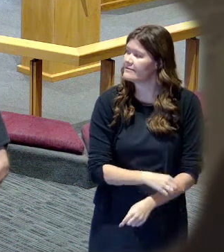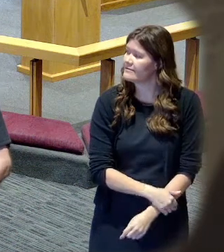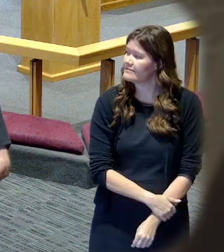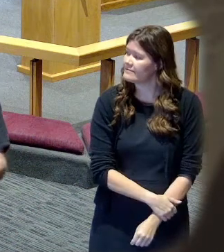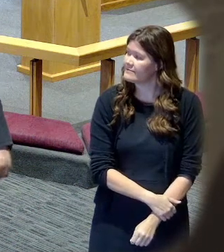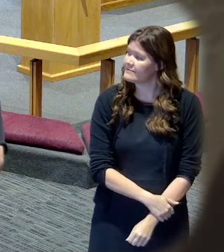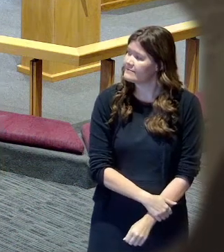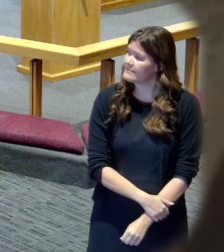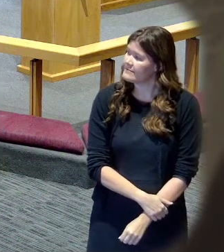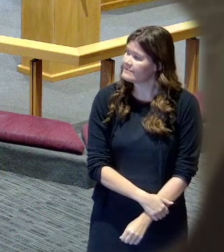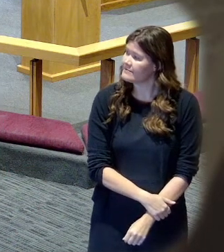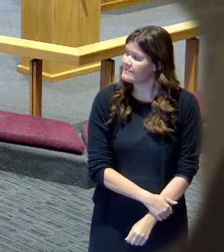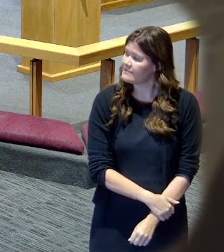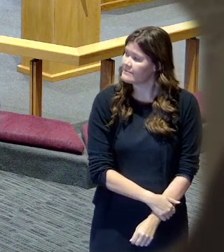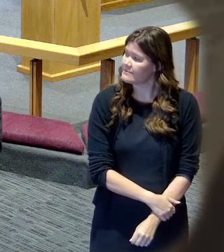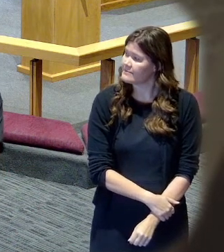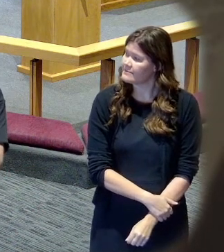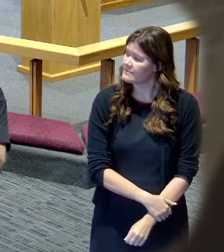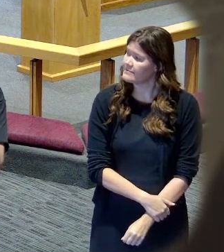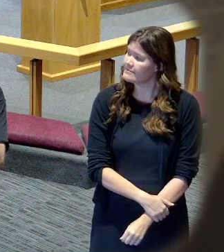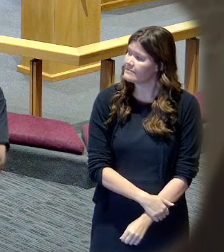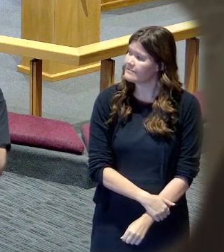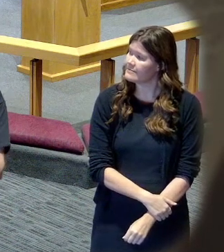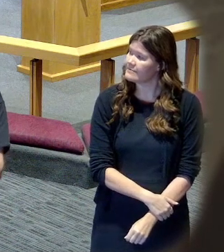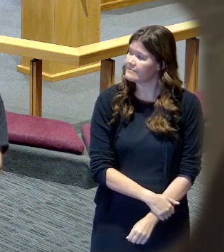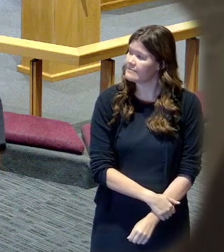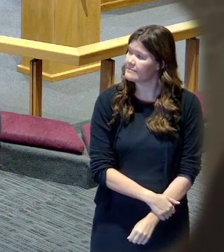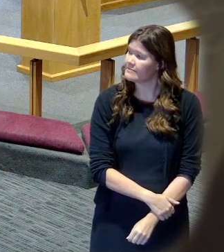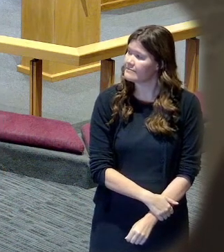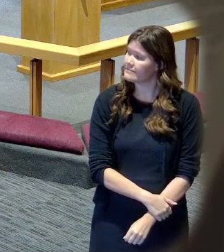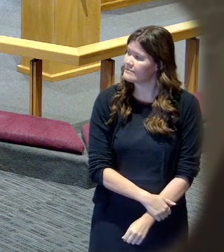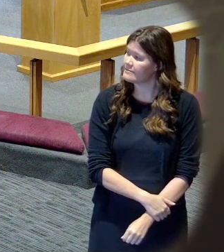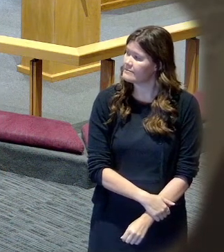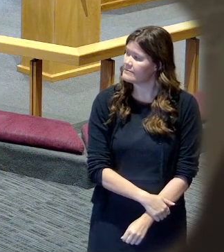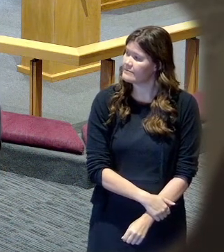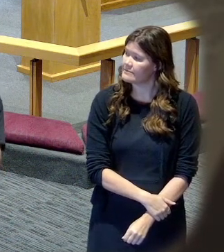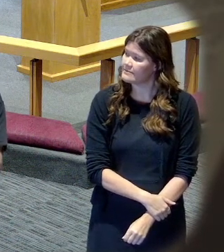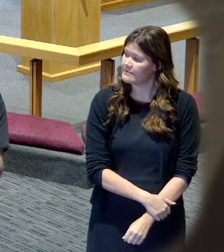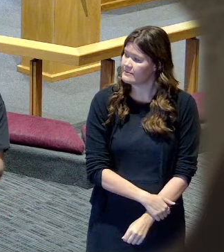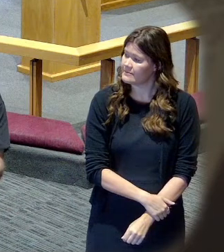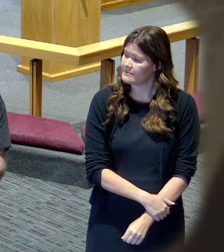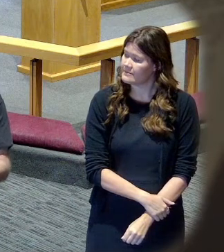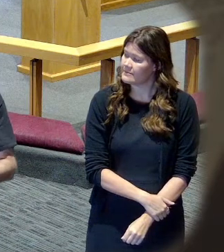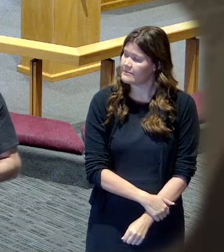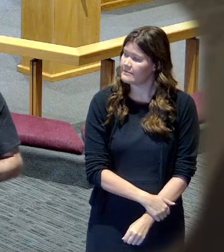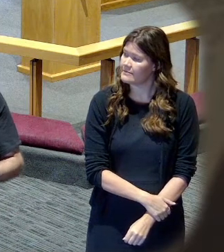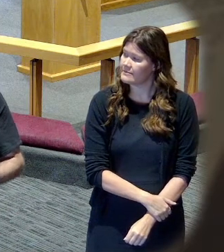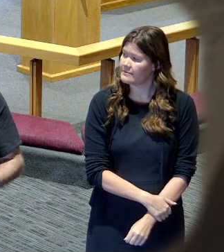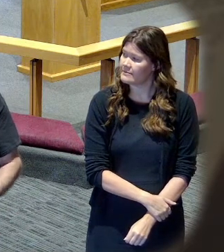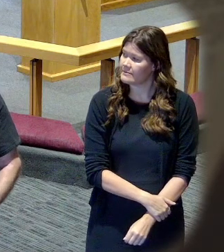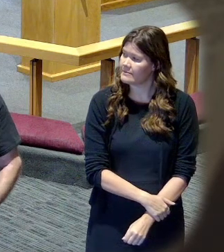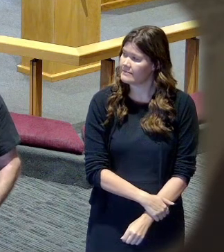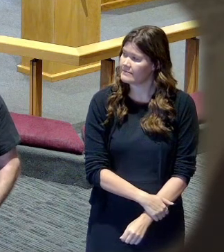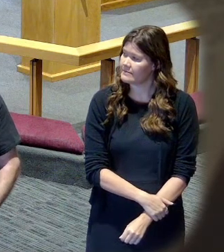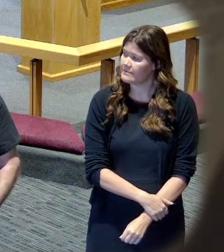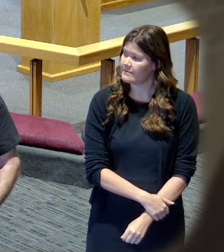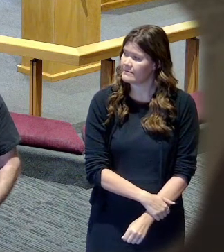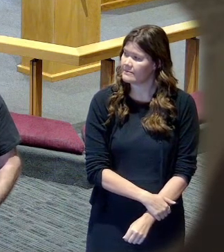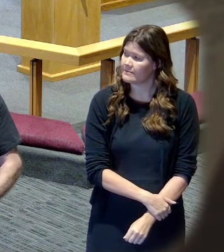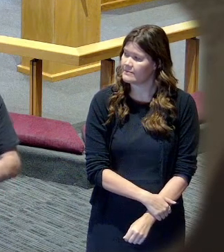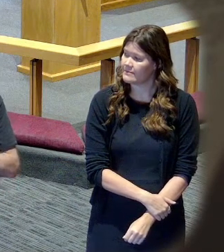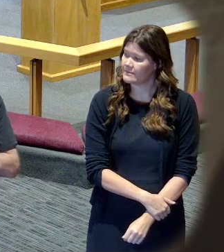the Son, and to the Holy Spirit, as it was in the beginning, is now, and will be